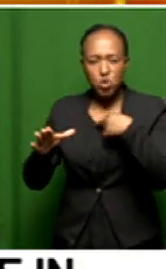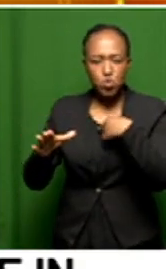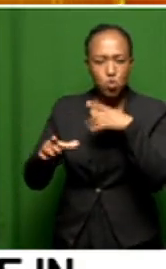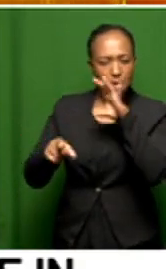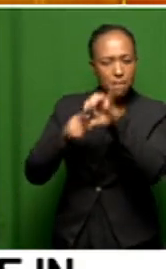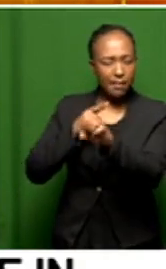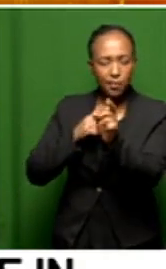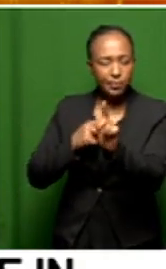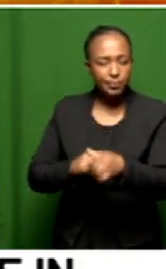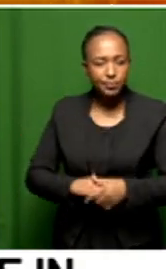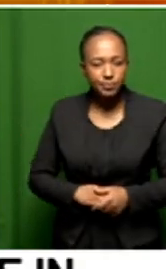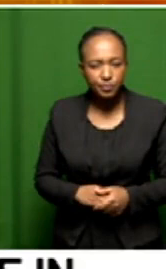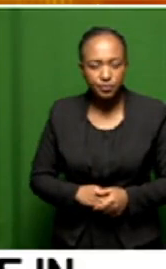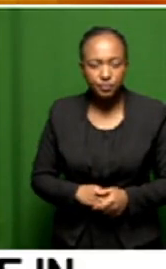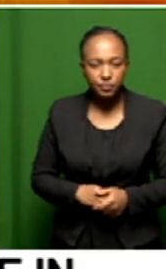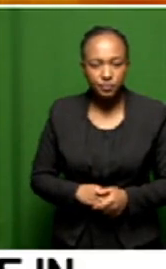glean?